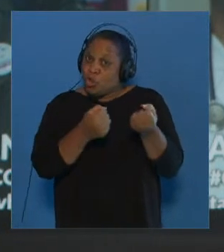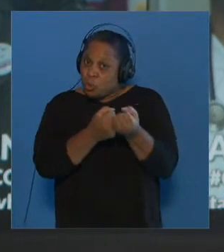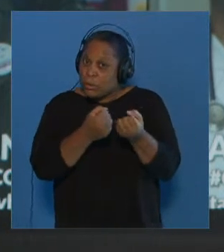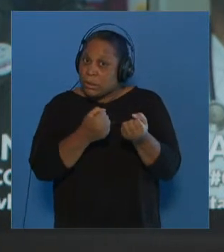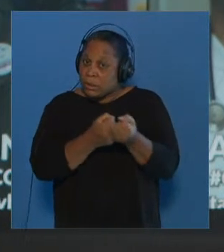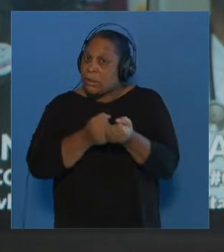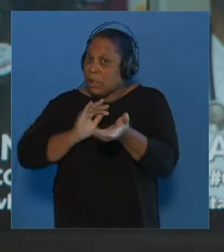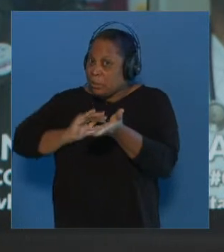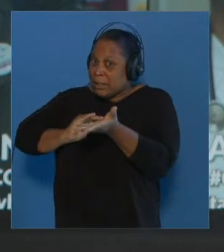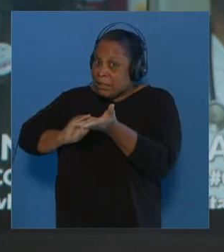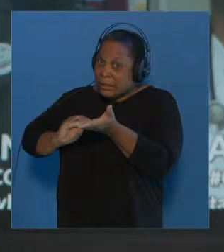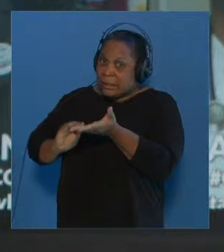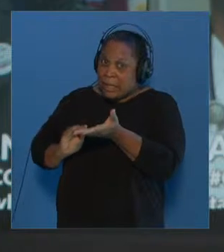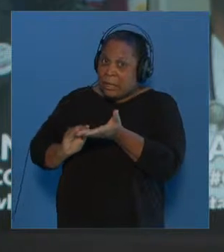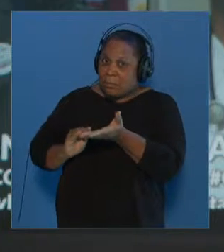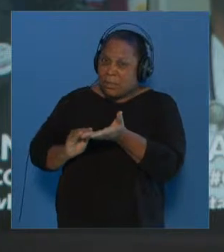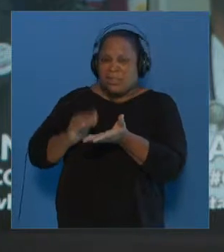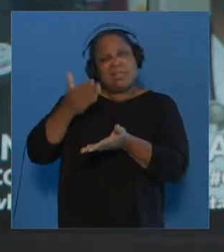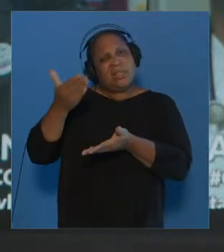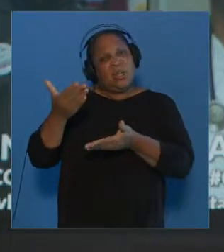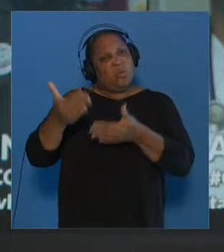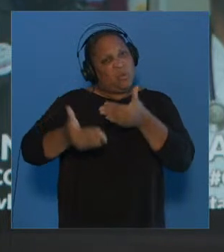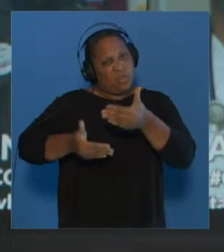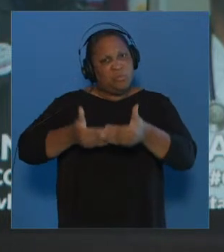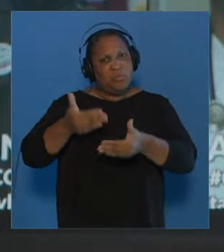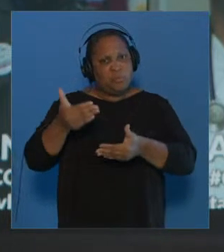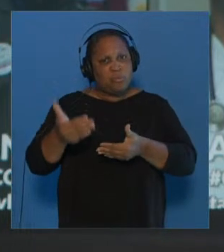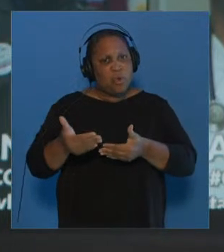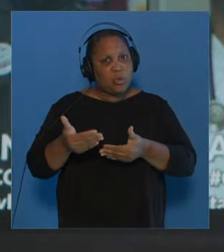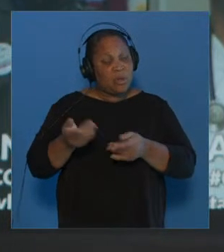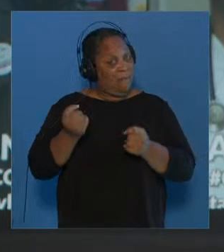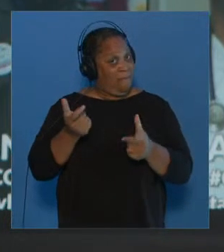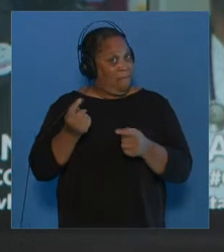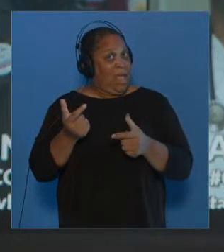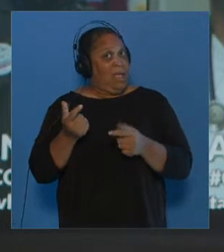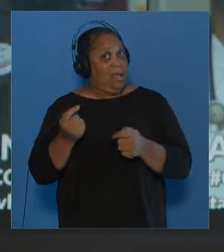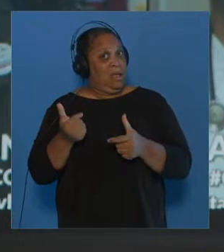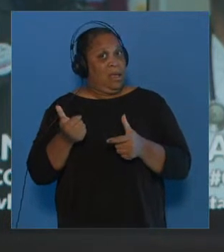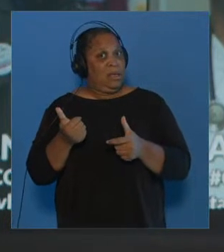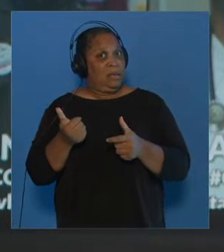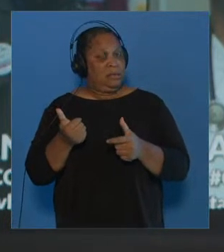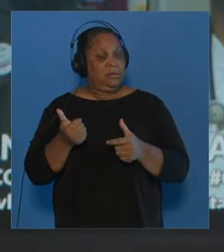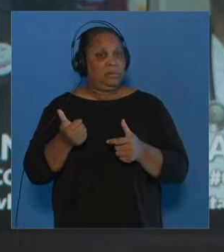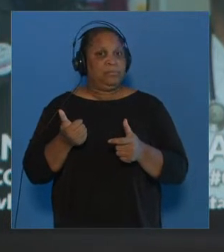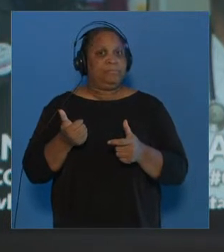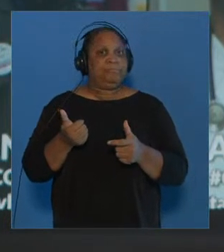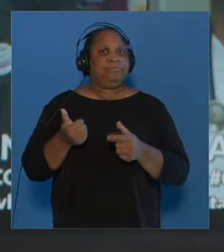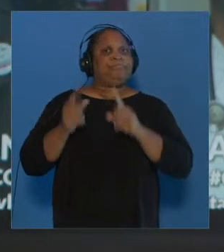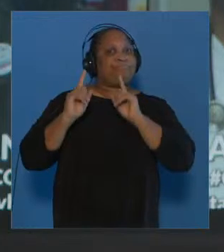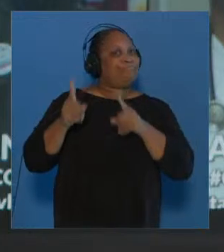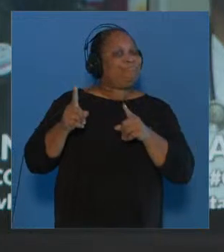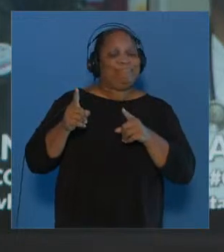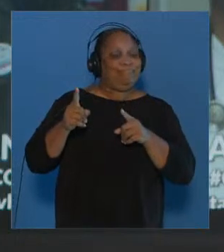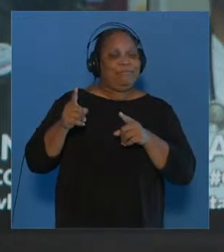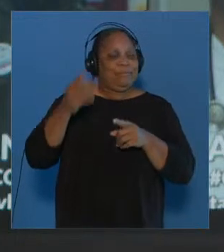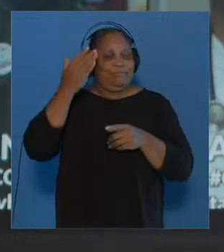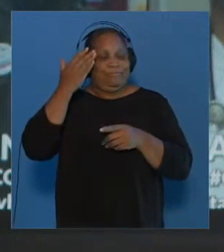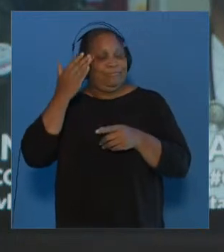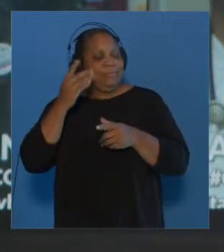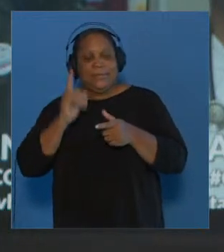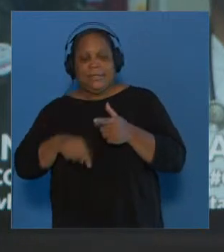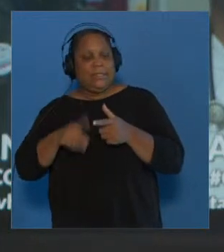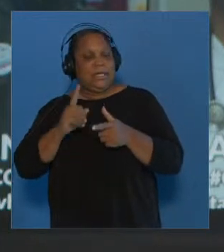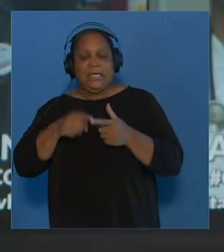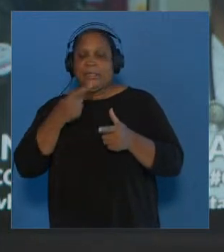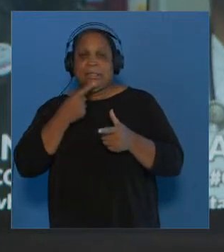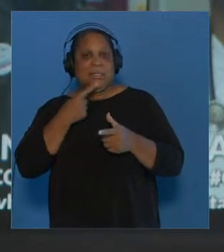exemption? And was the process fast-tracked? I can't speak to whether the process was fast-tracked because I'm not a